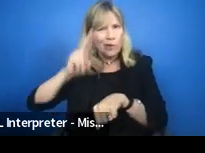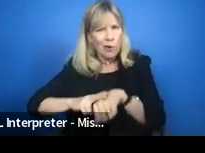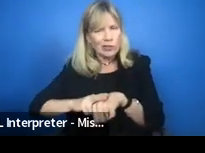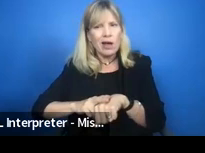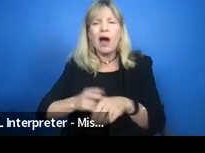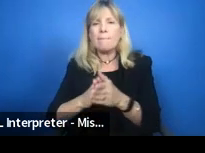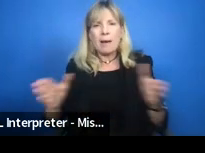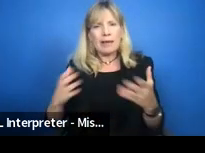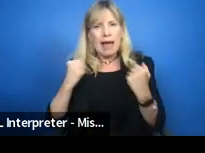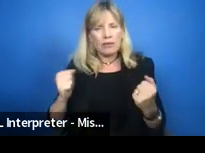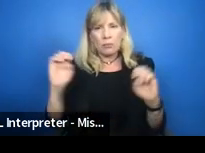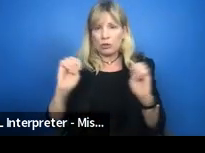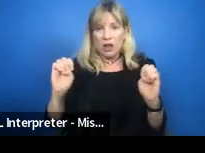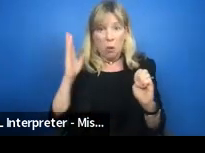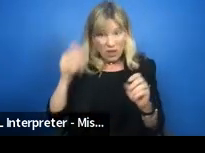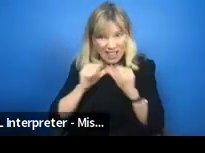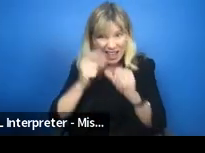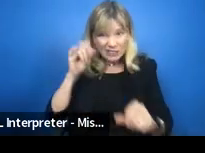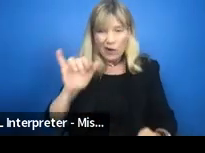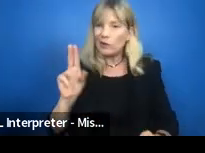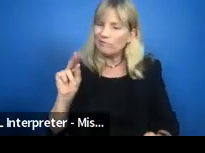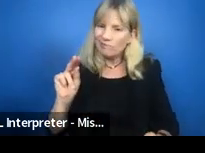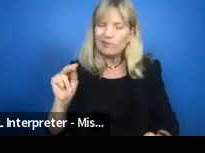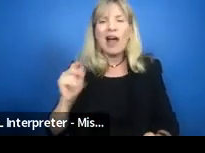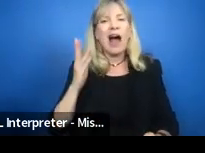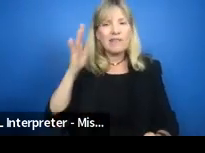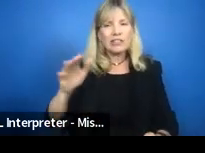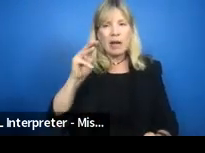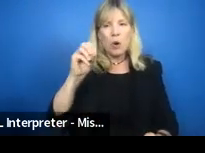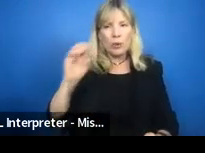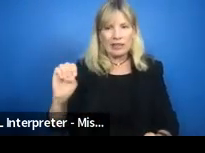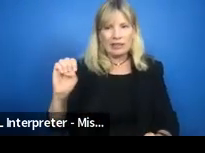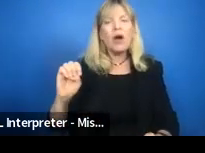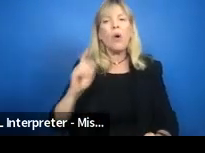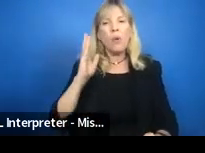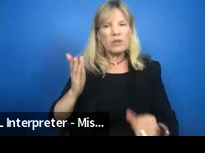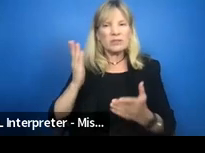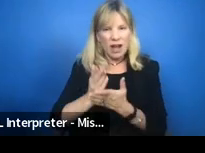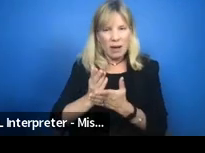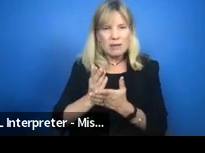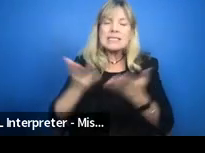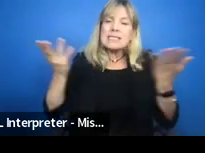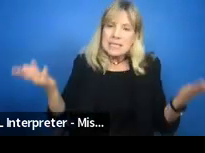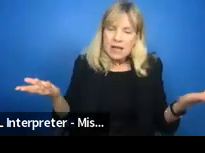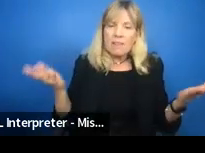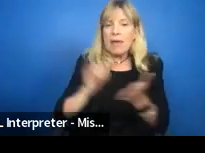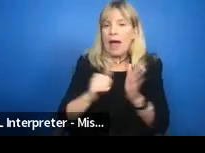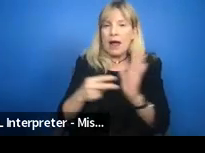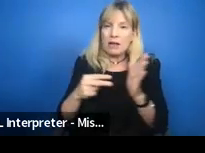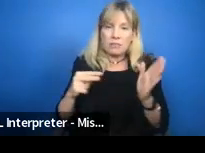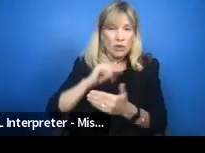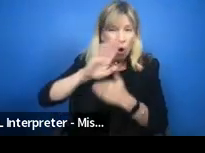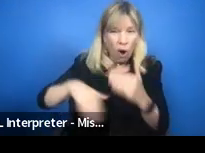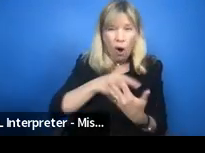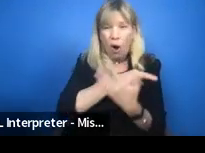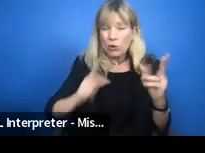health emergency was never going to last forever, and eventually the MOE would have to come to an end. So that would mean that all